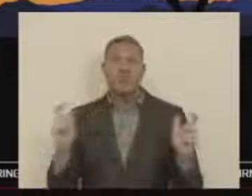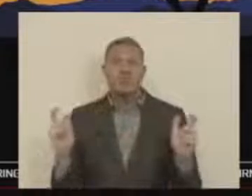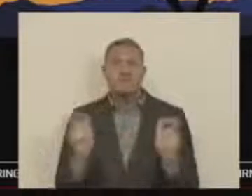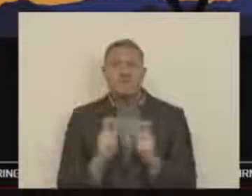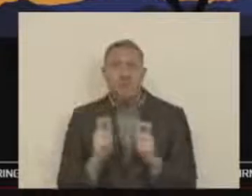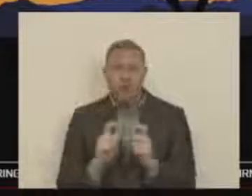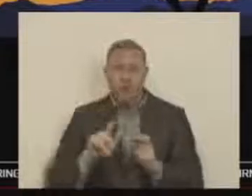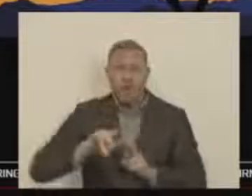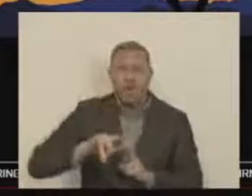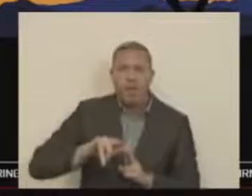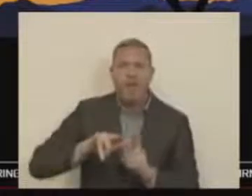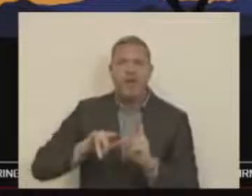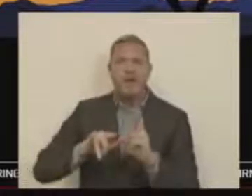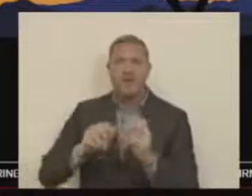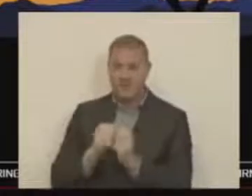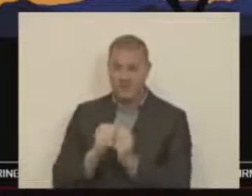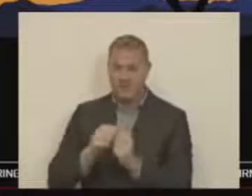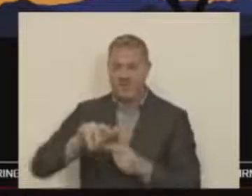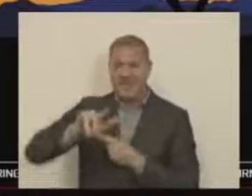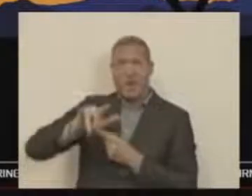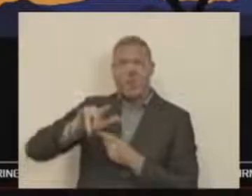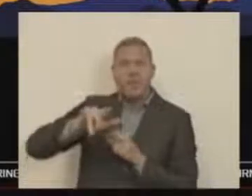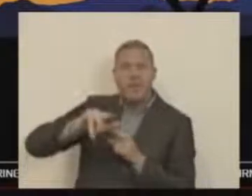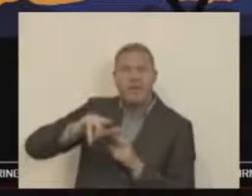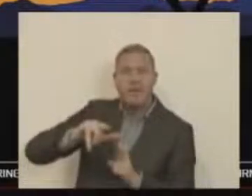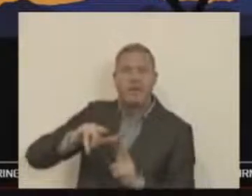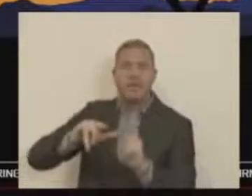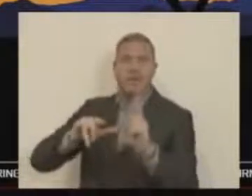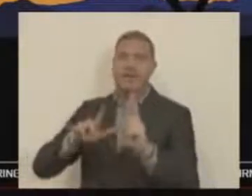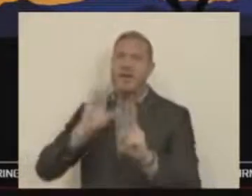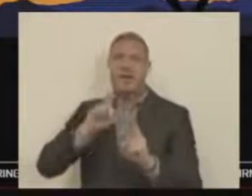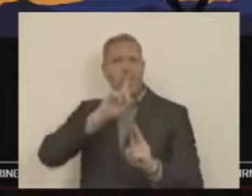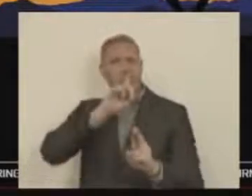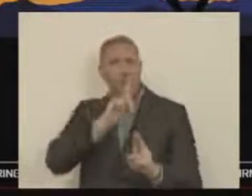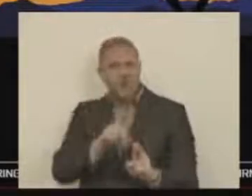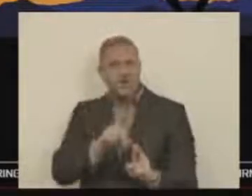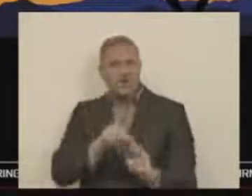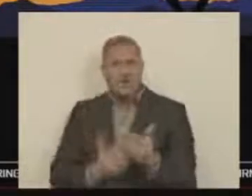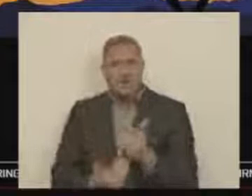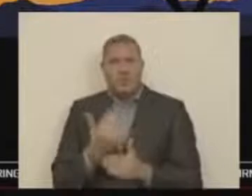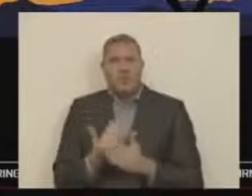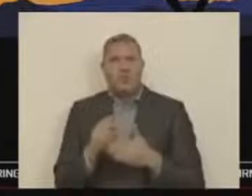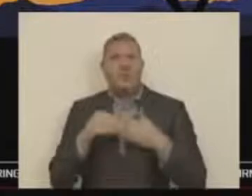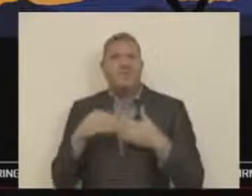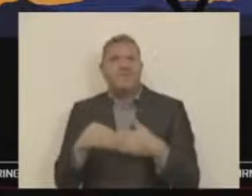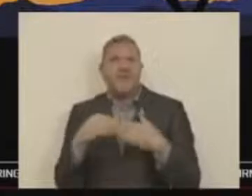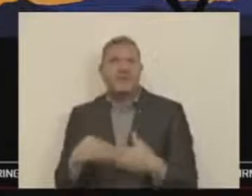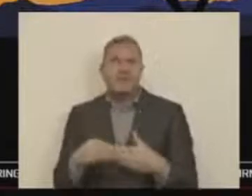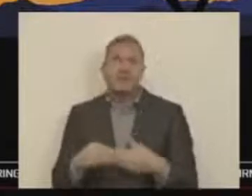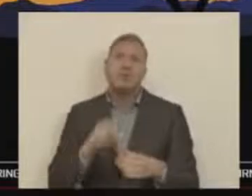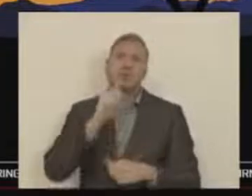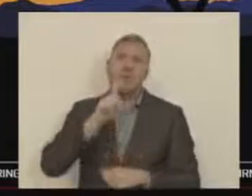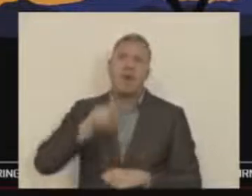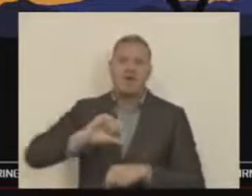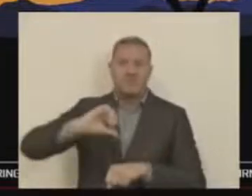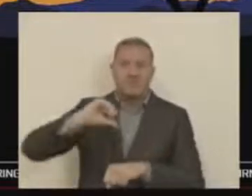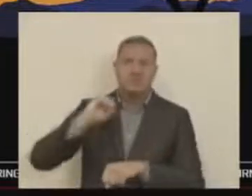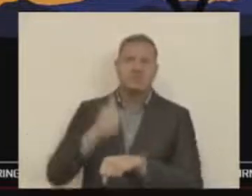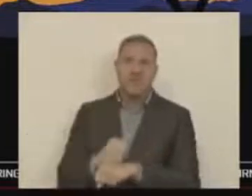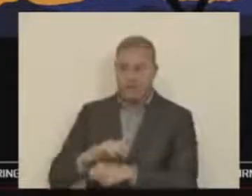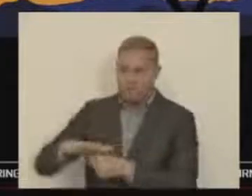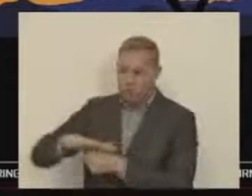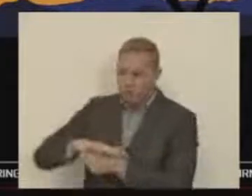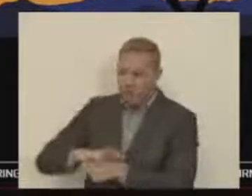through aircraft deployment, which provides flexibility, it's not tied to a specific